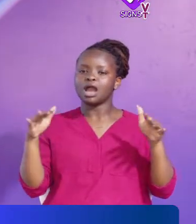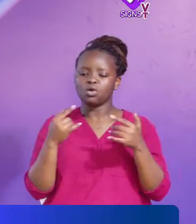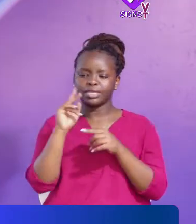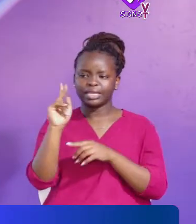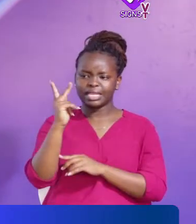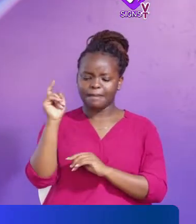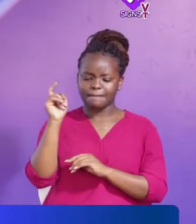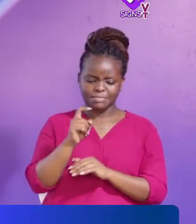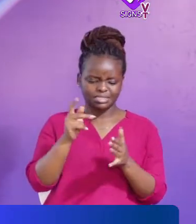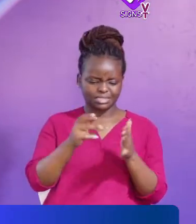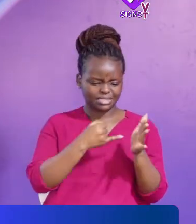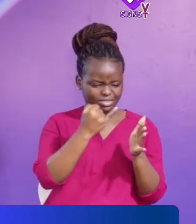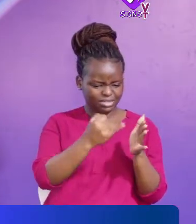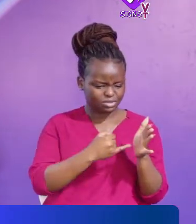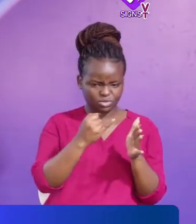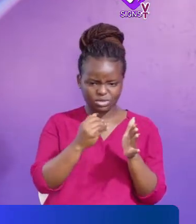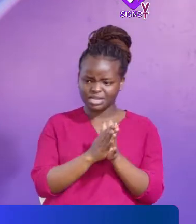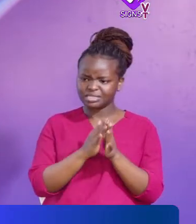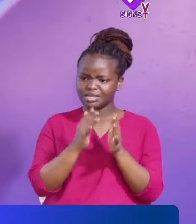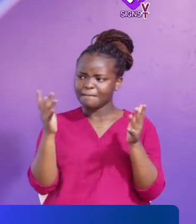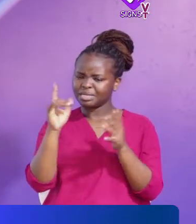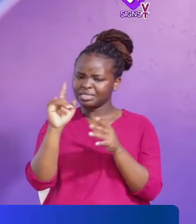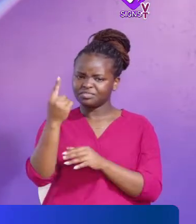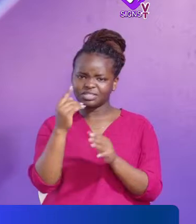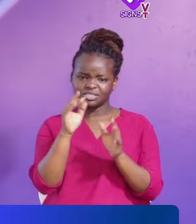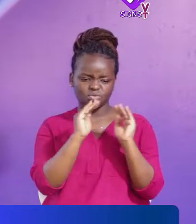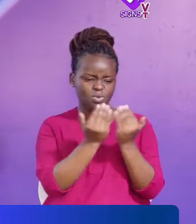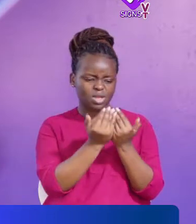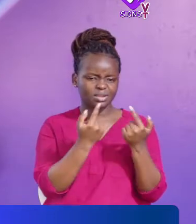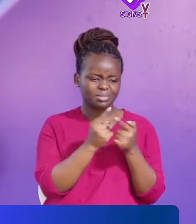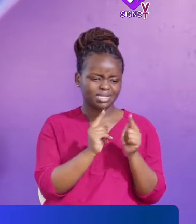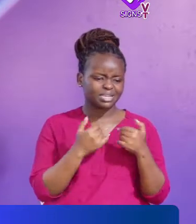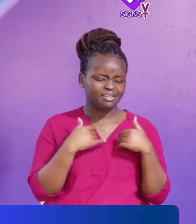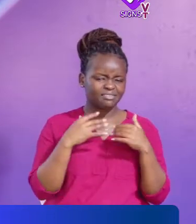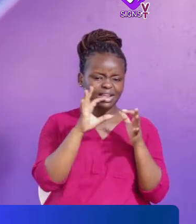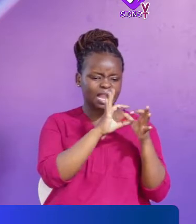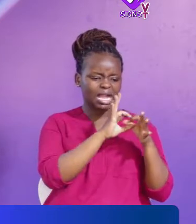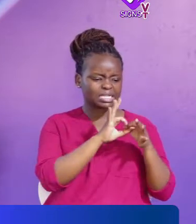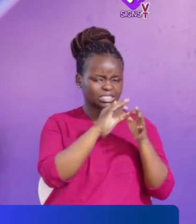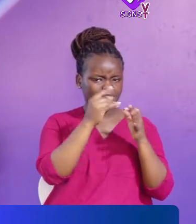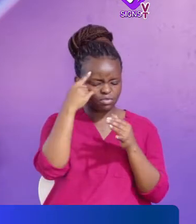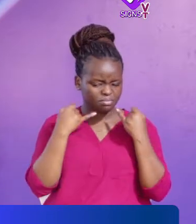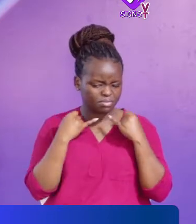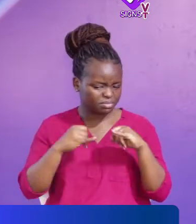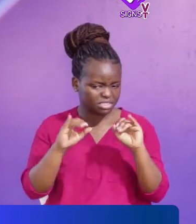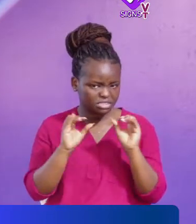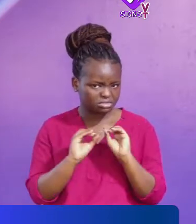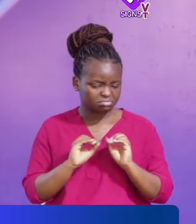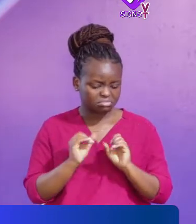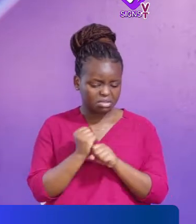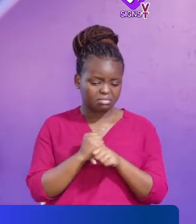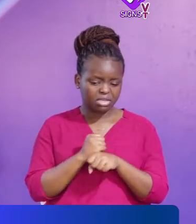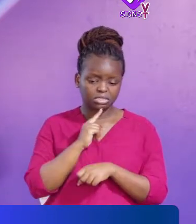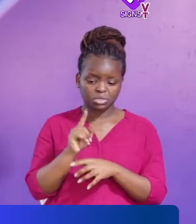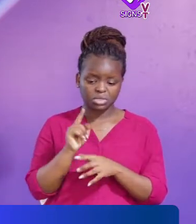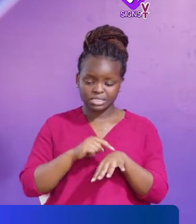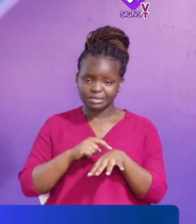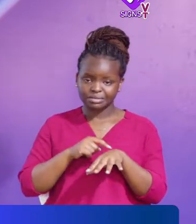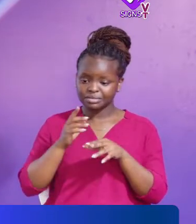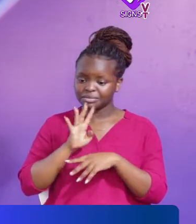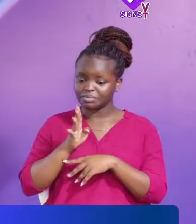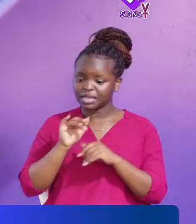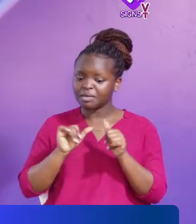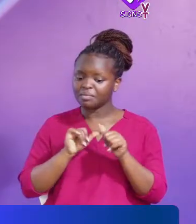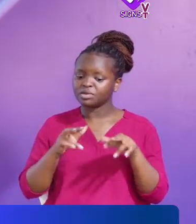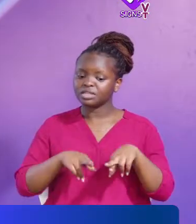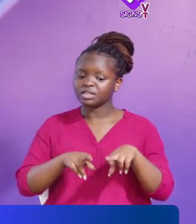needs to become first world. But there is no culture of execution. The culture of ensuring that when you talk about a road project, it is